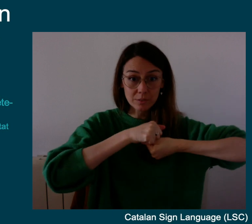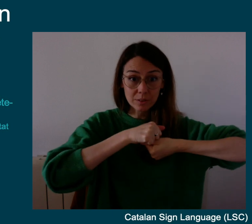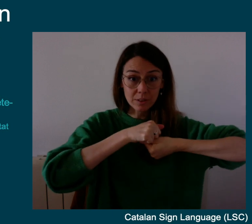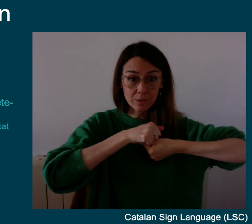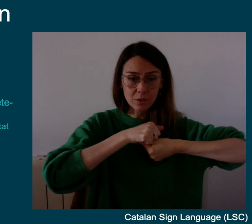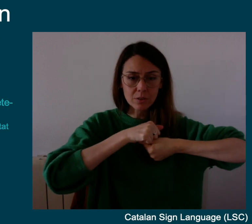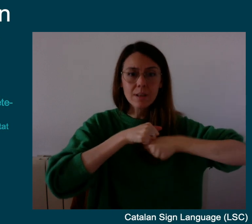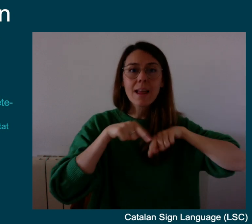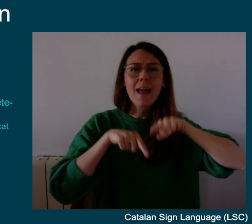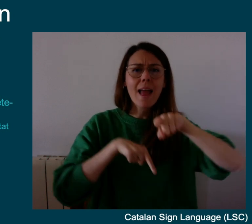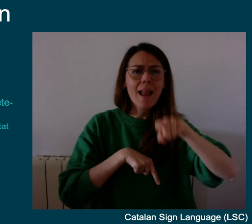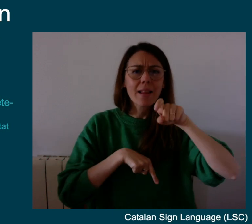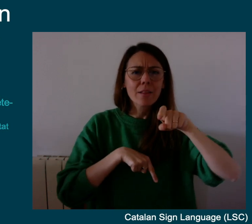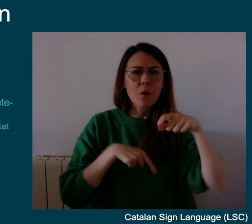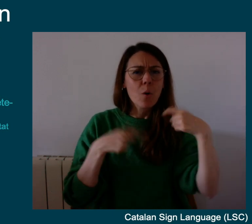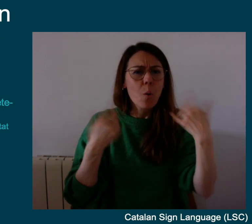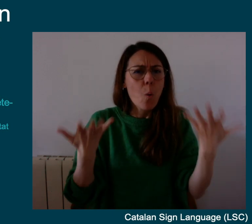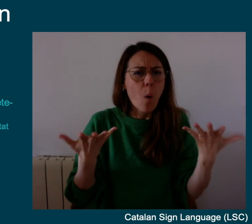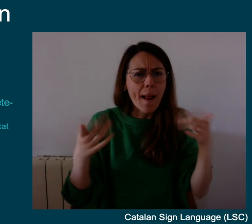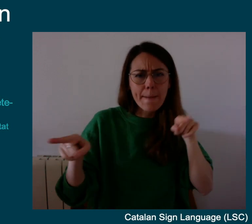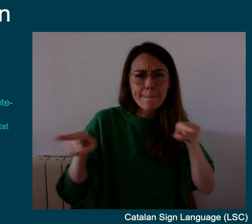a corpus study.